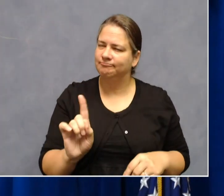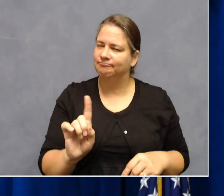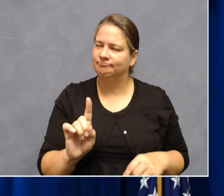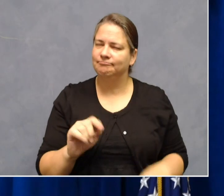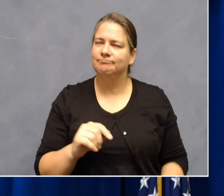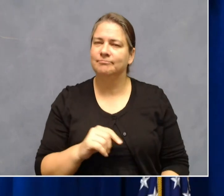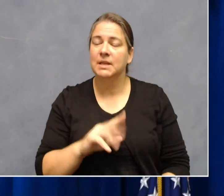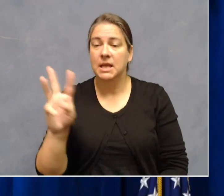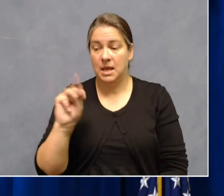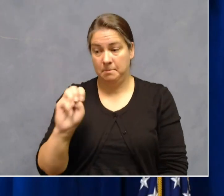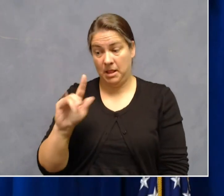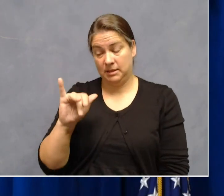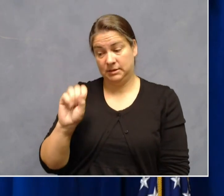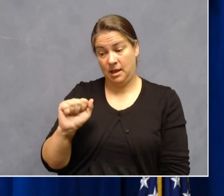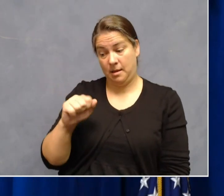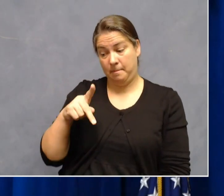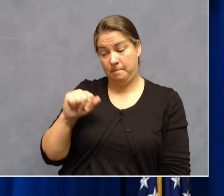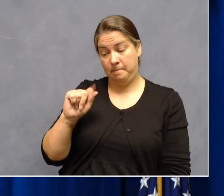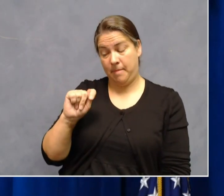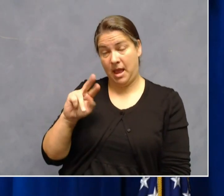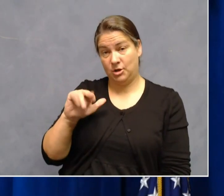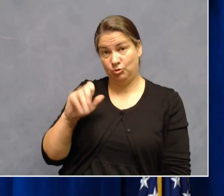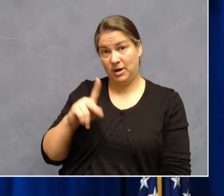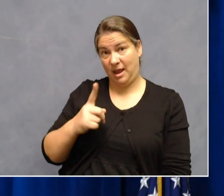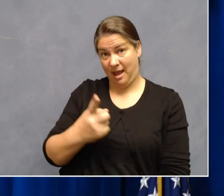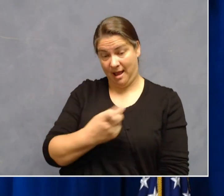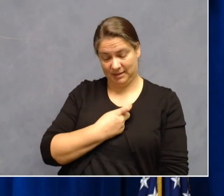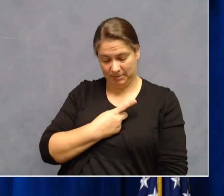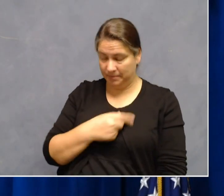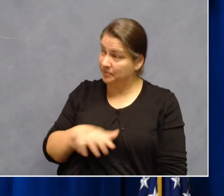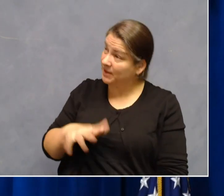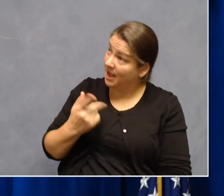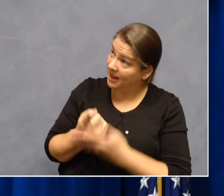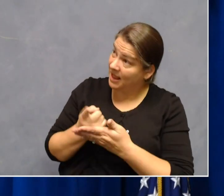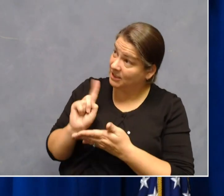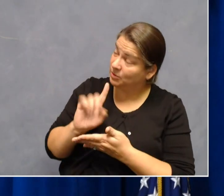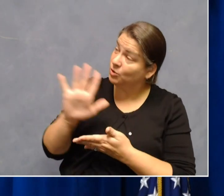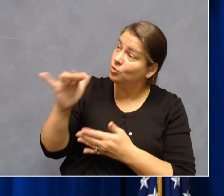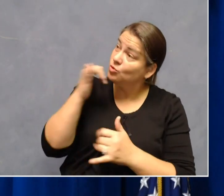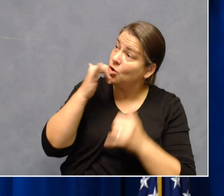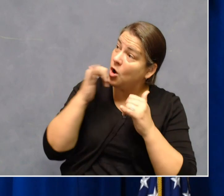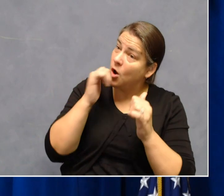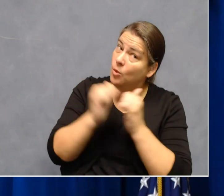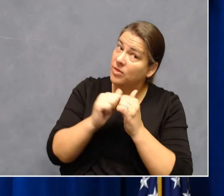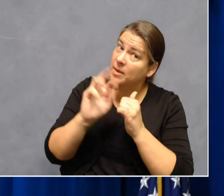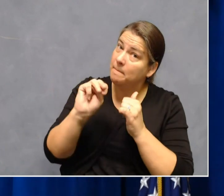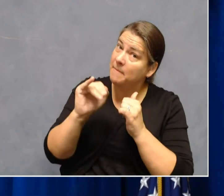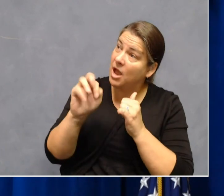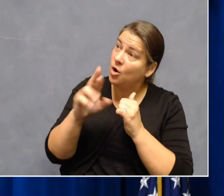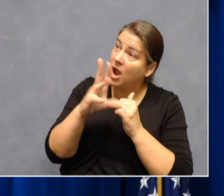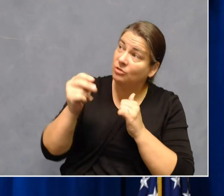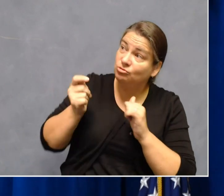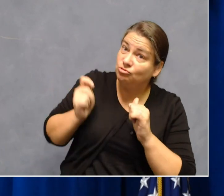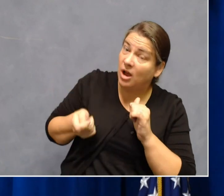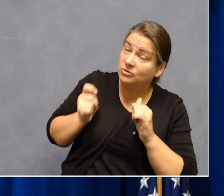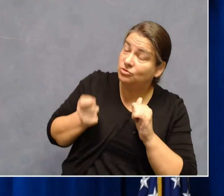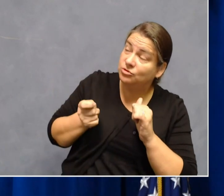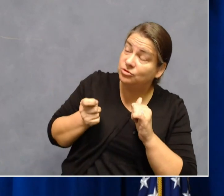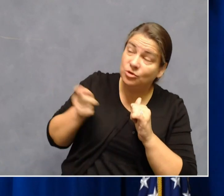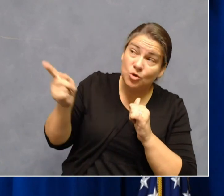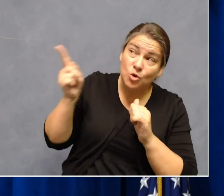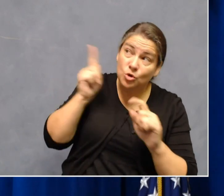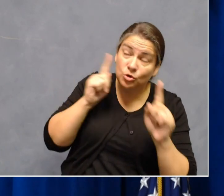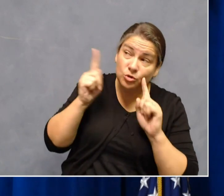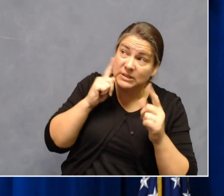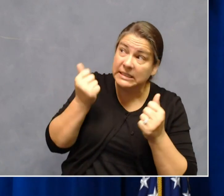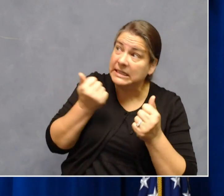Health News. After last week's phone call with mayors and judges, have you seen any or heard of any steps that